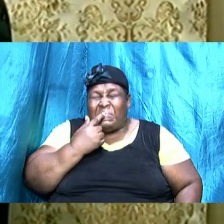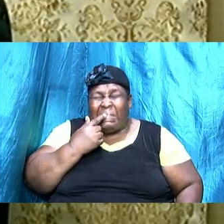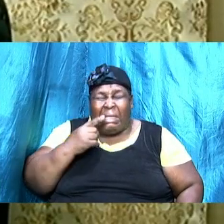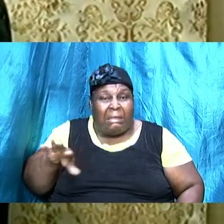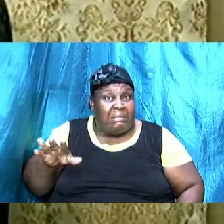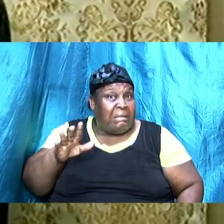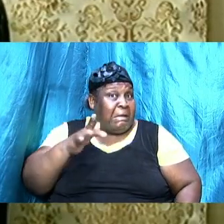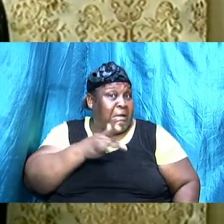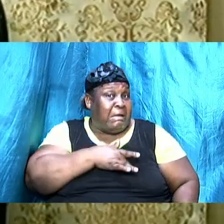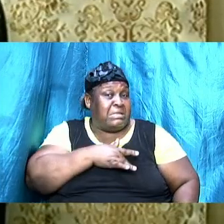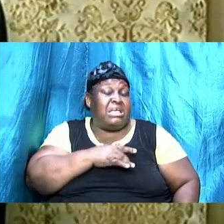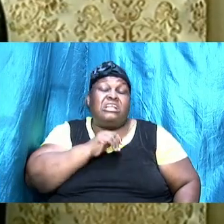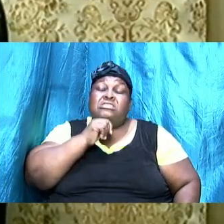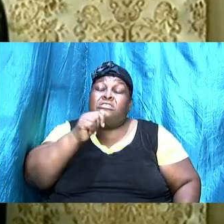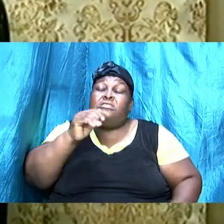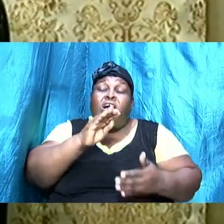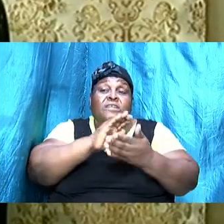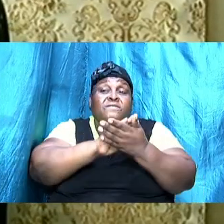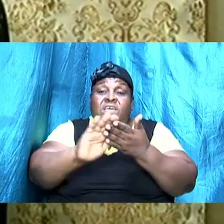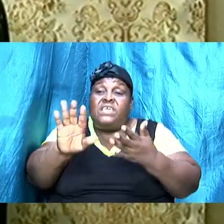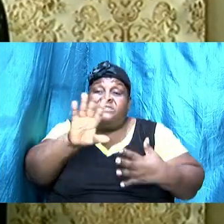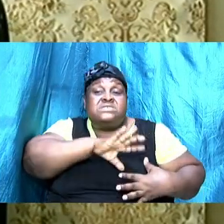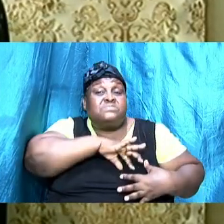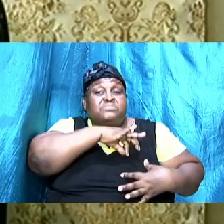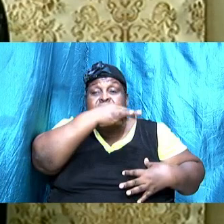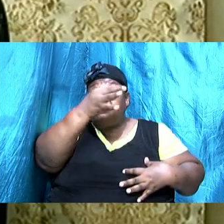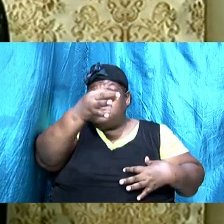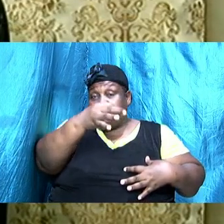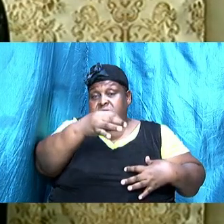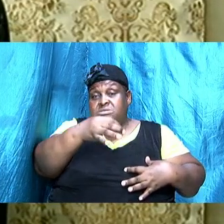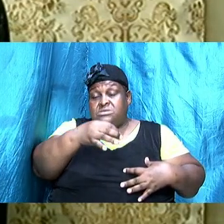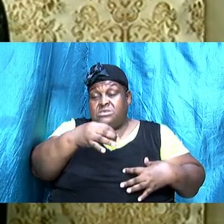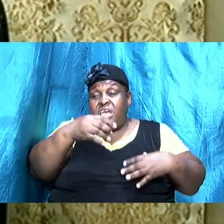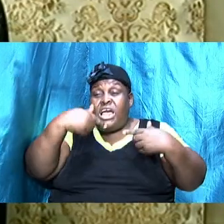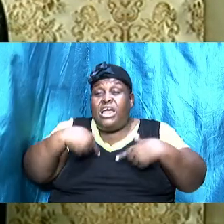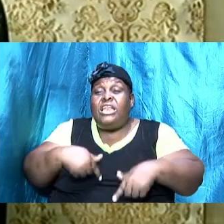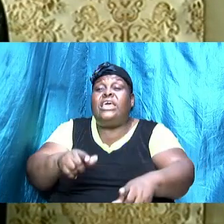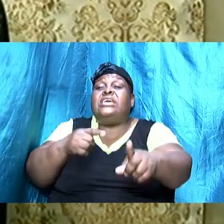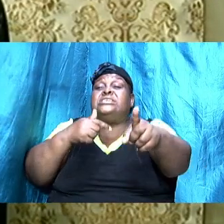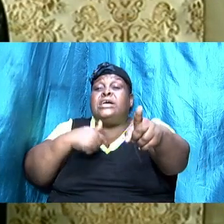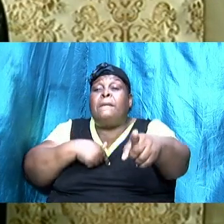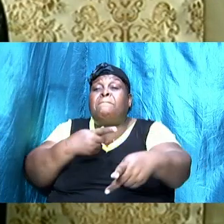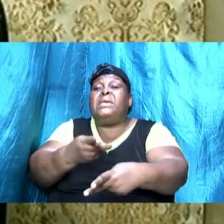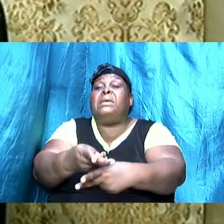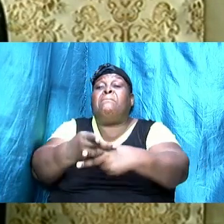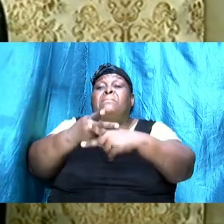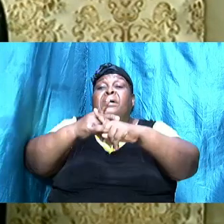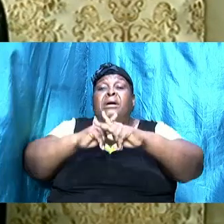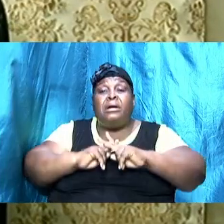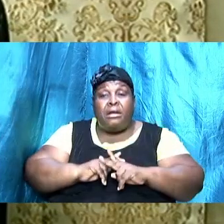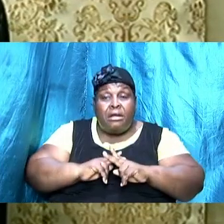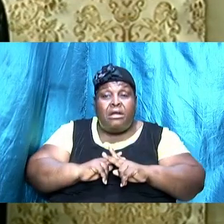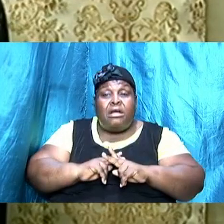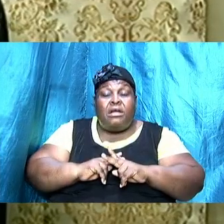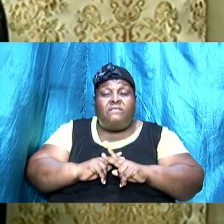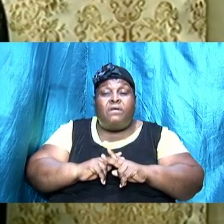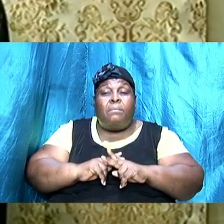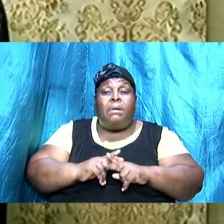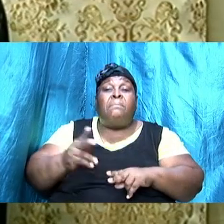let me borrow from a former prime minister of